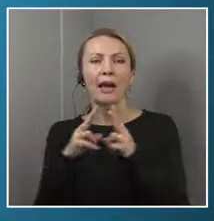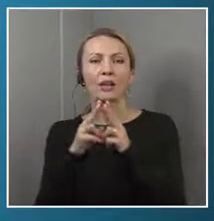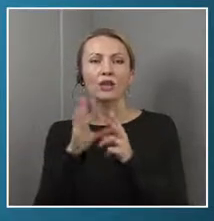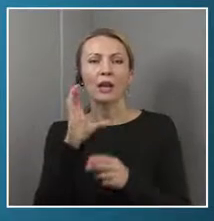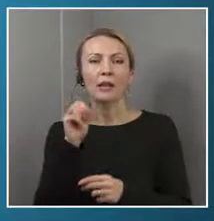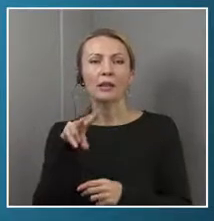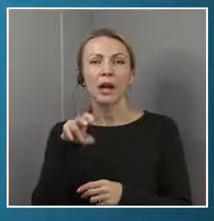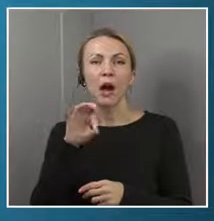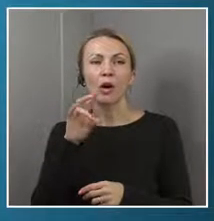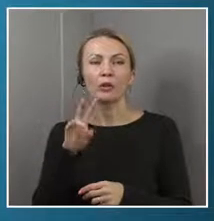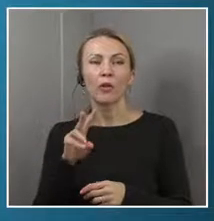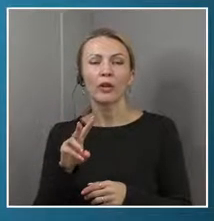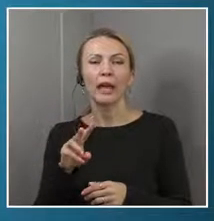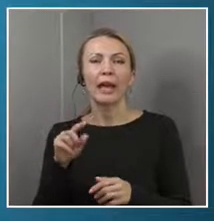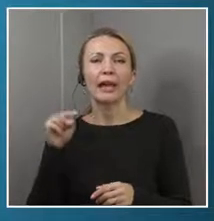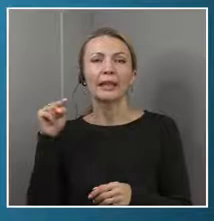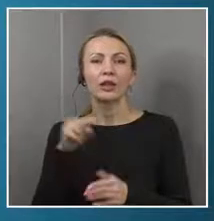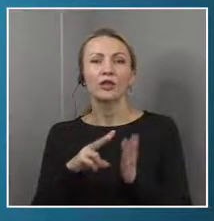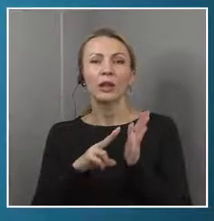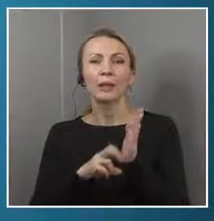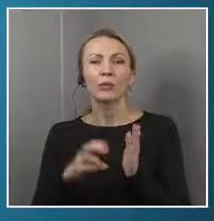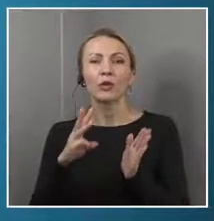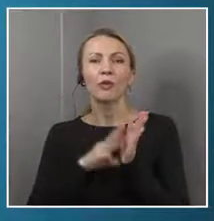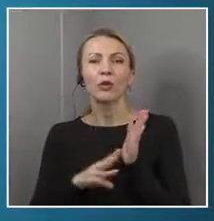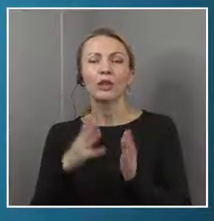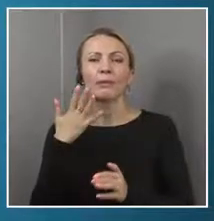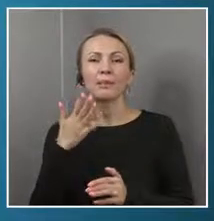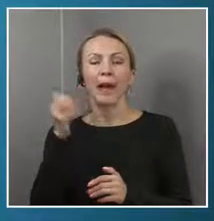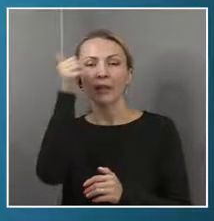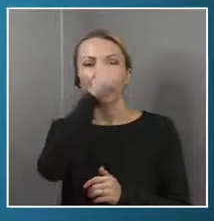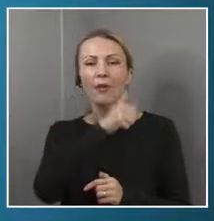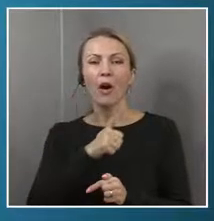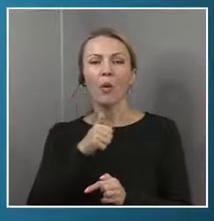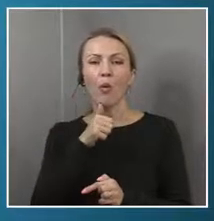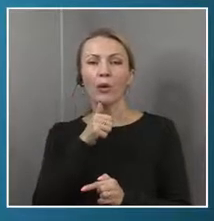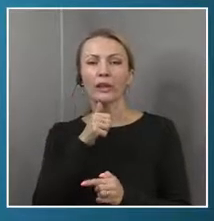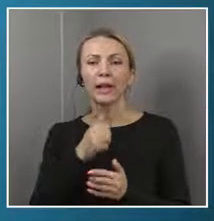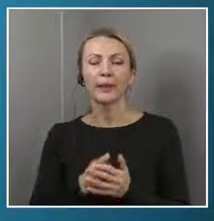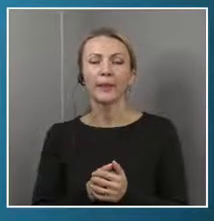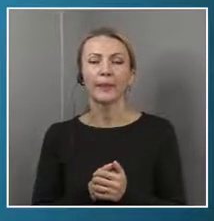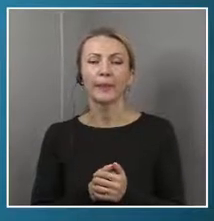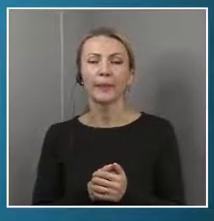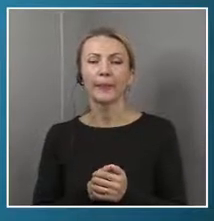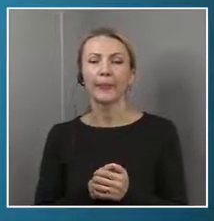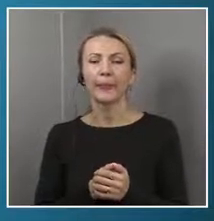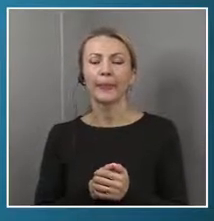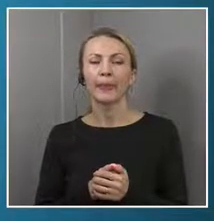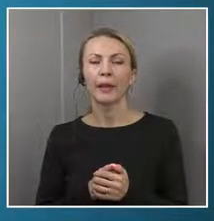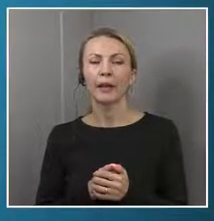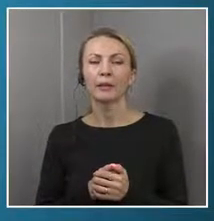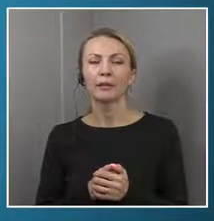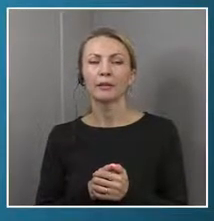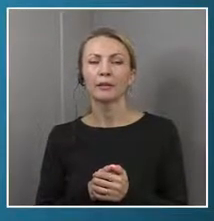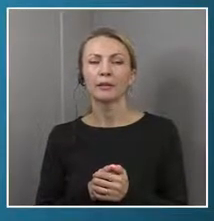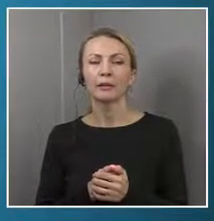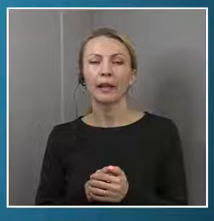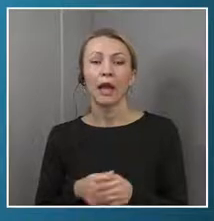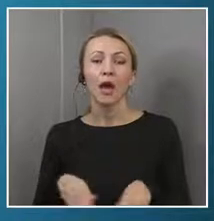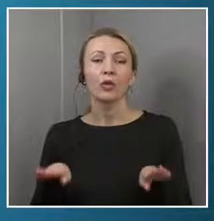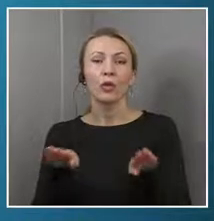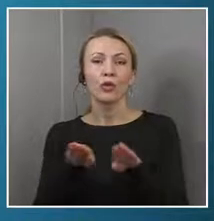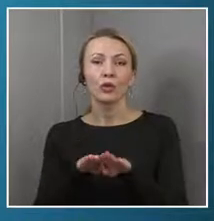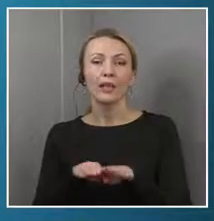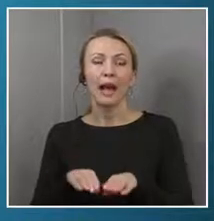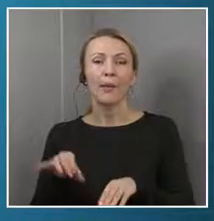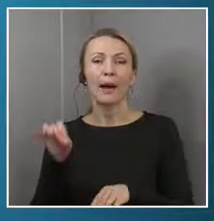in 1808. And to my mind, this, of course, has exact parallels in the art fairs of today, especially